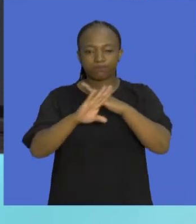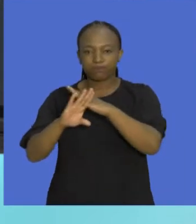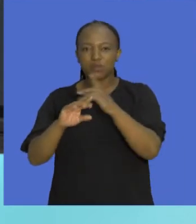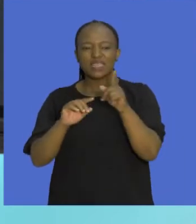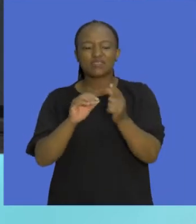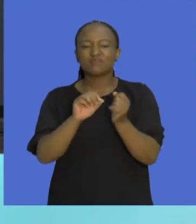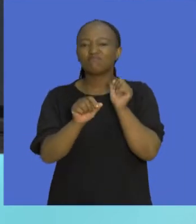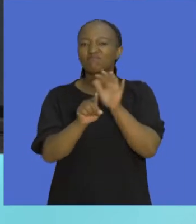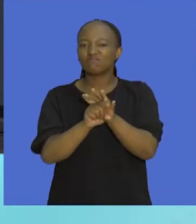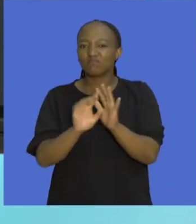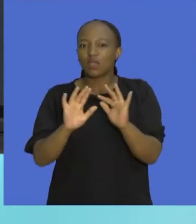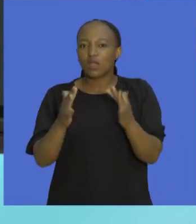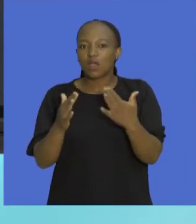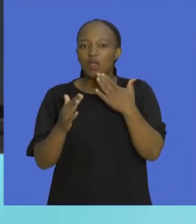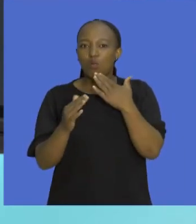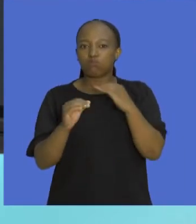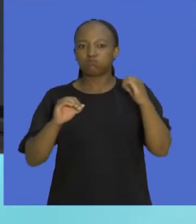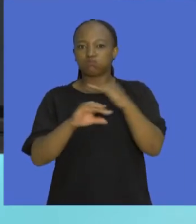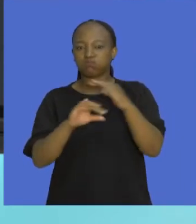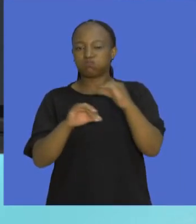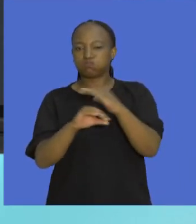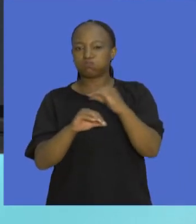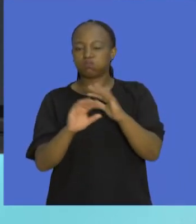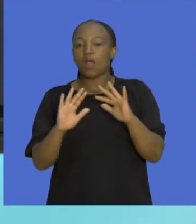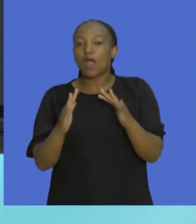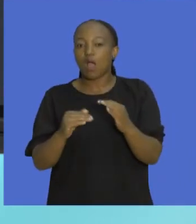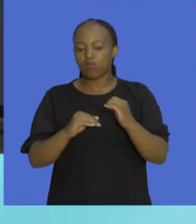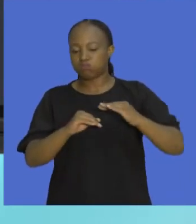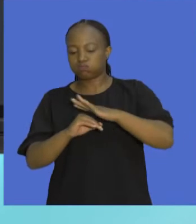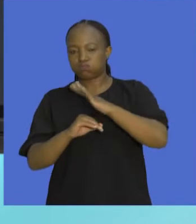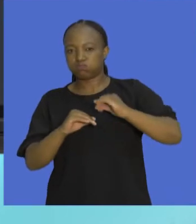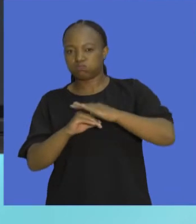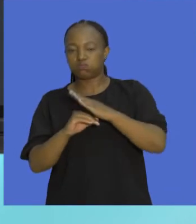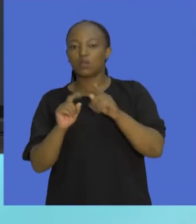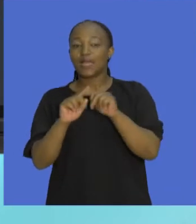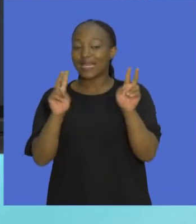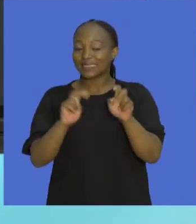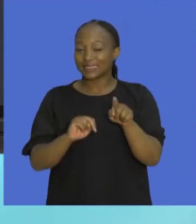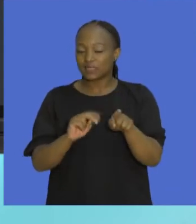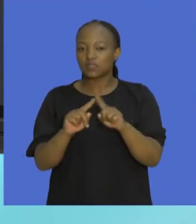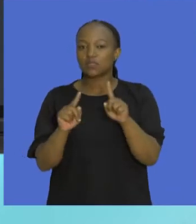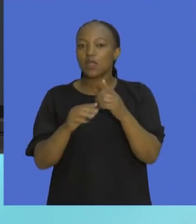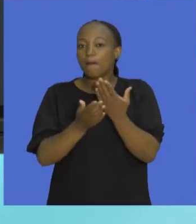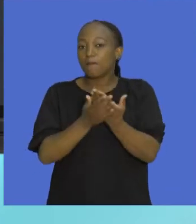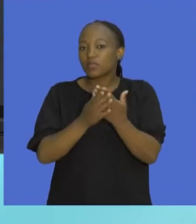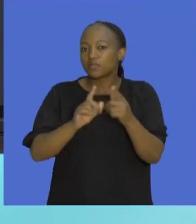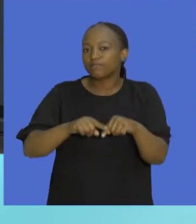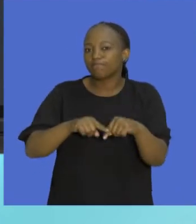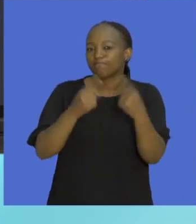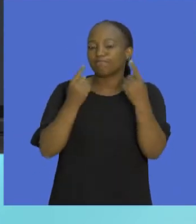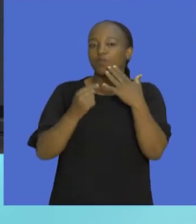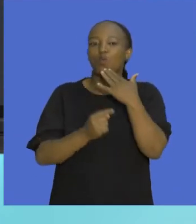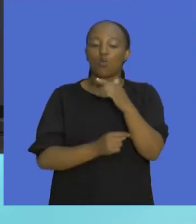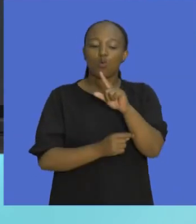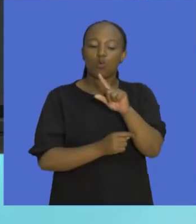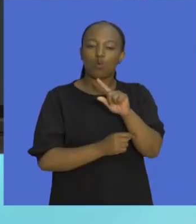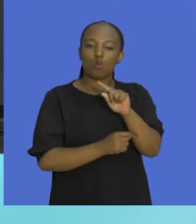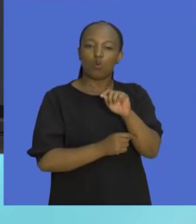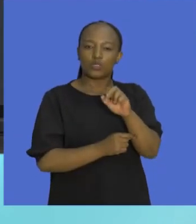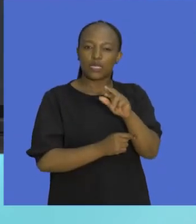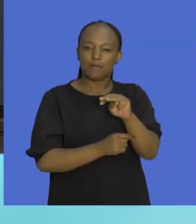that affects, the magnitude of current, how it affects the potential difference, terminal potential difference, and a host